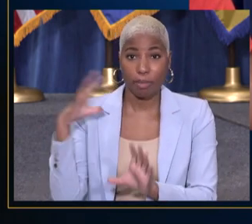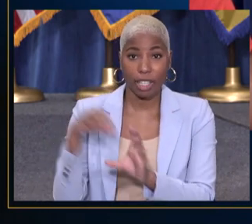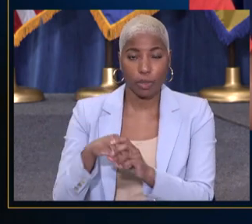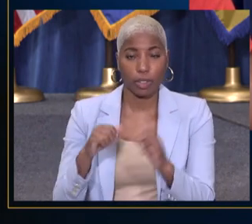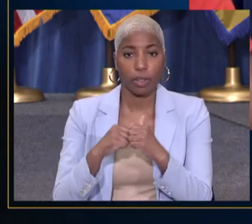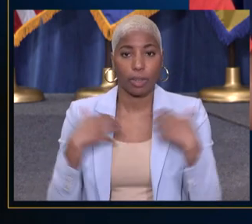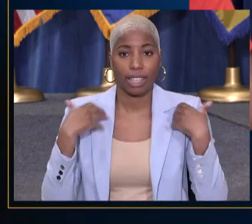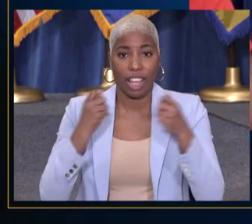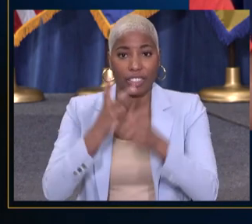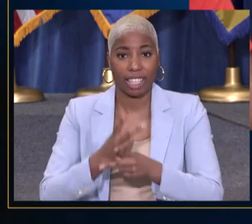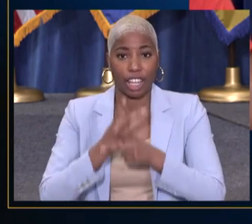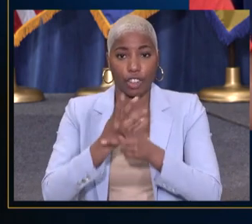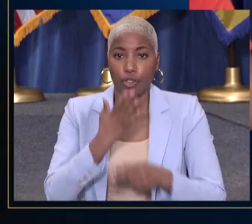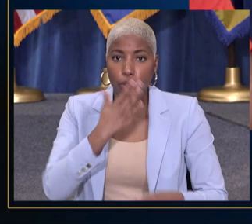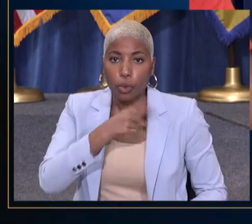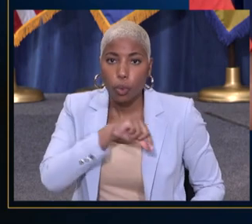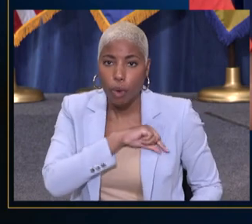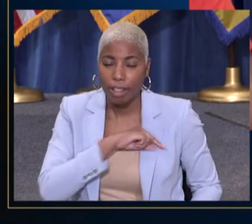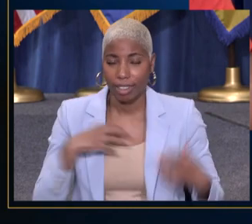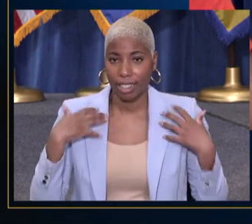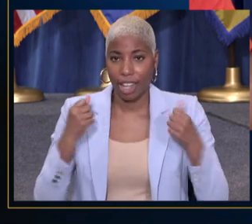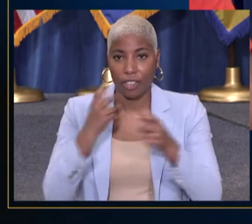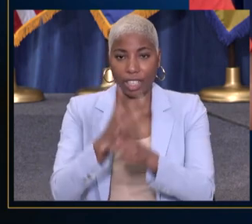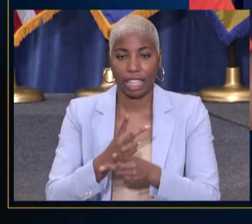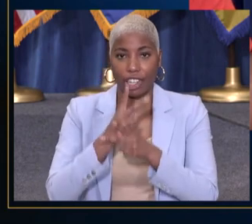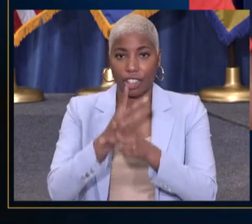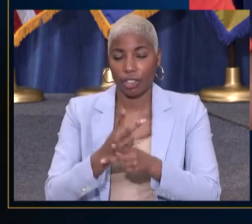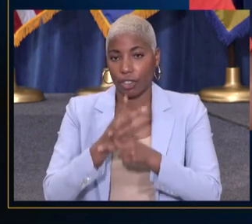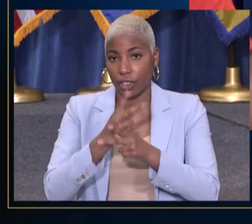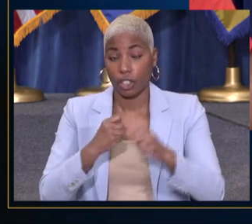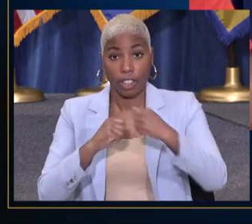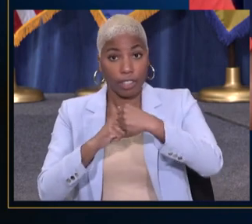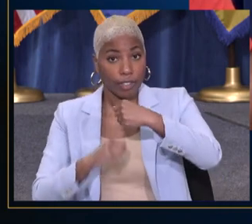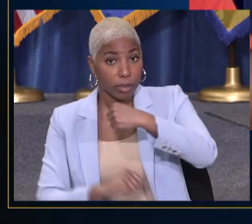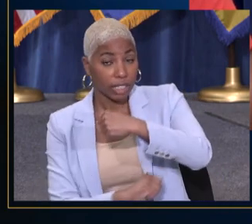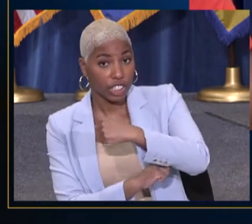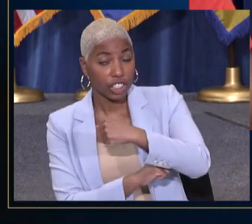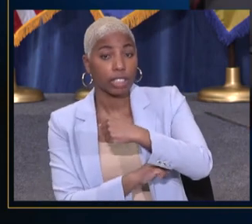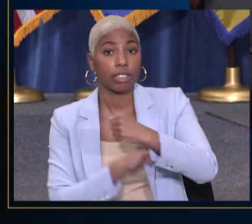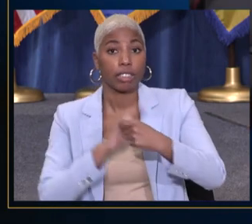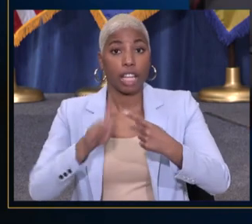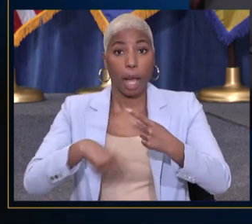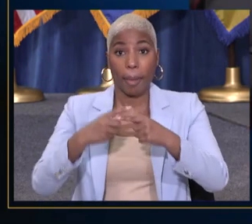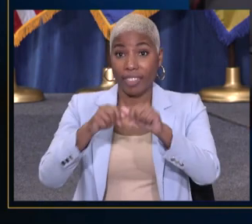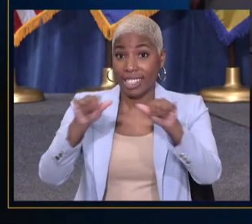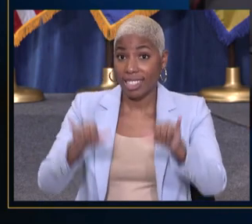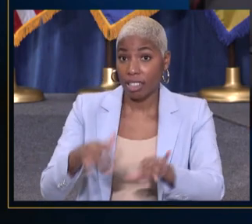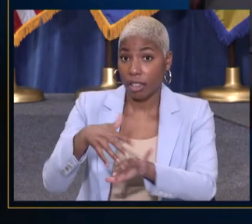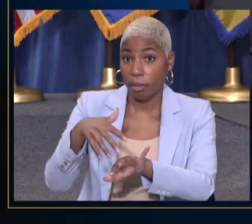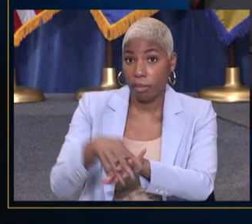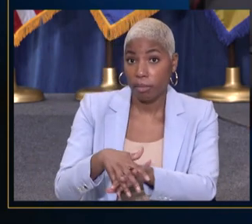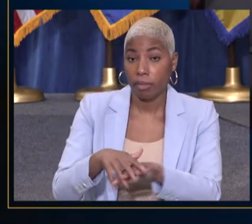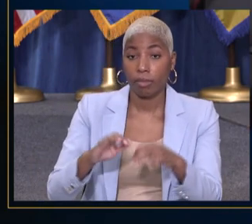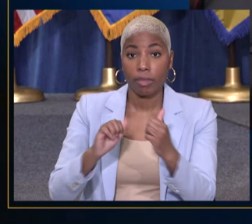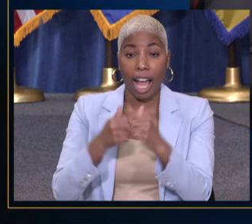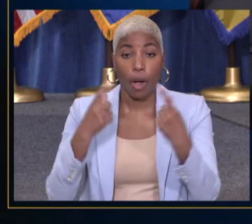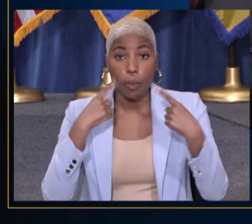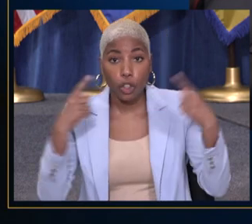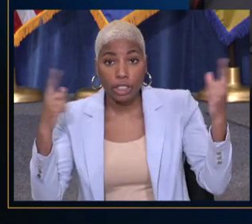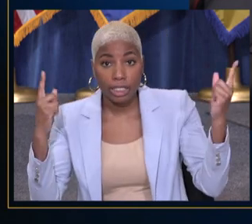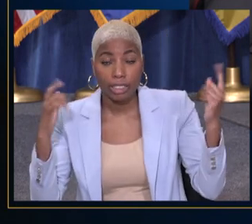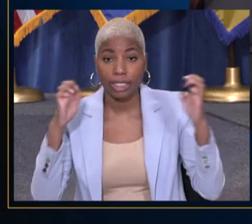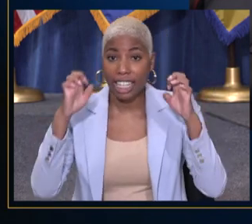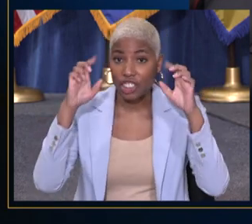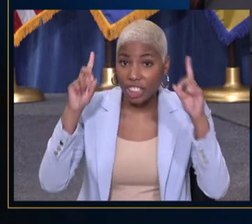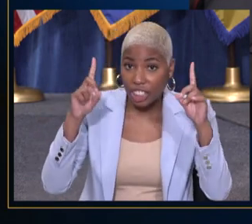And so some of the foundations of even how the systems work, some of the educational